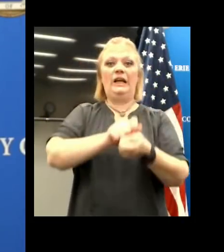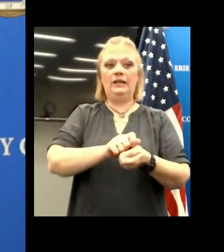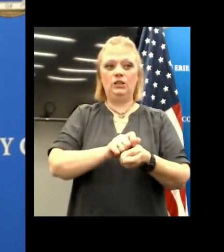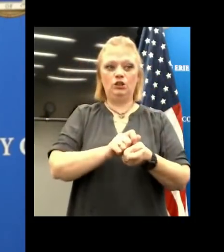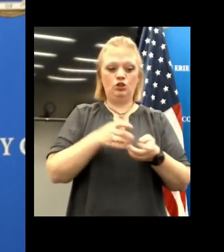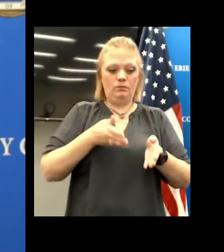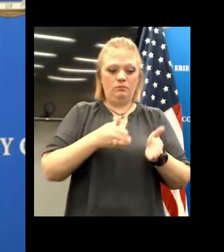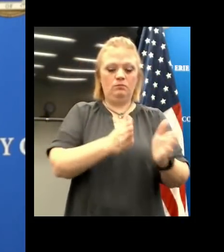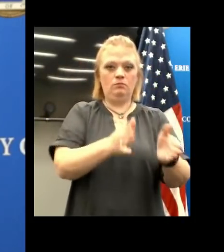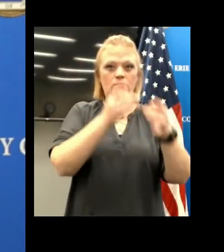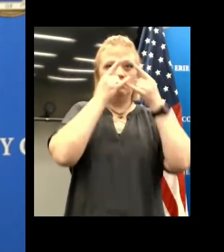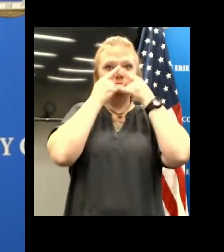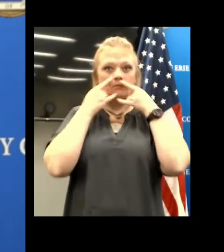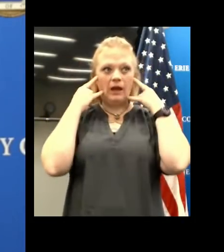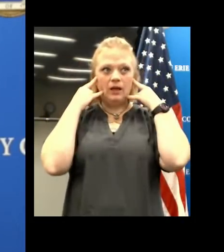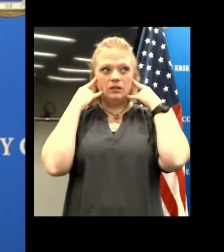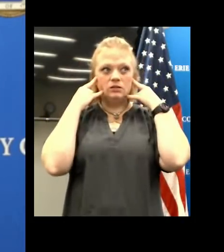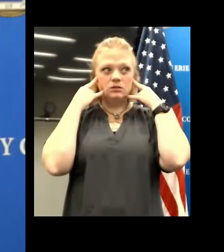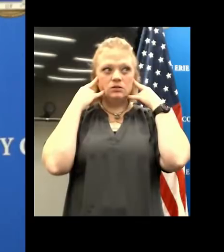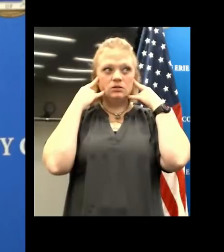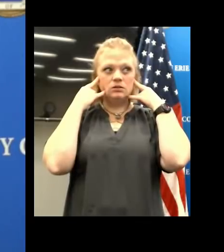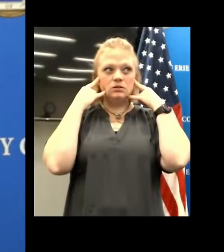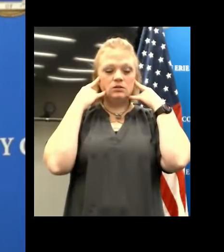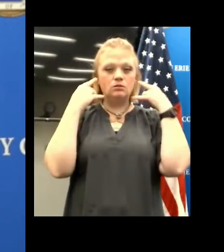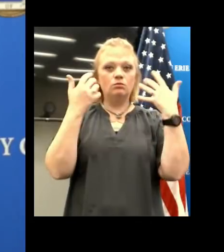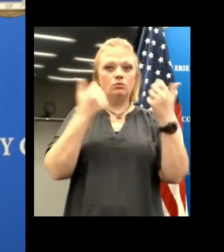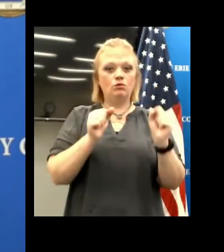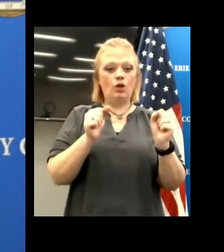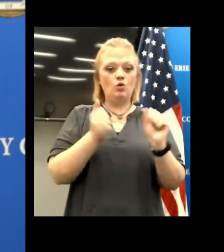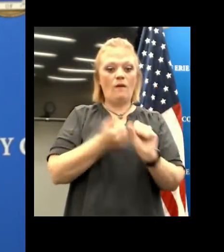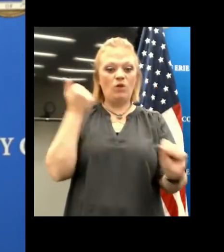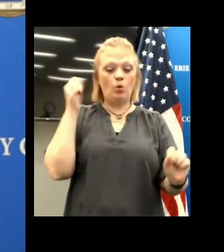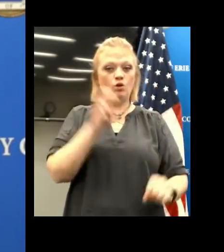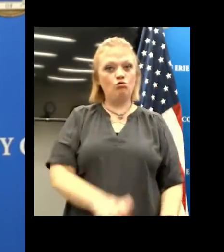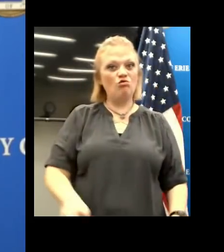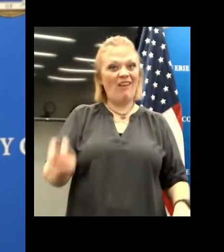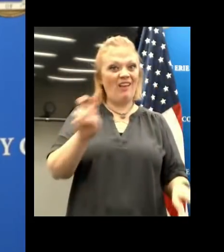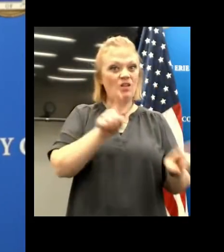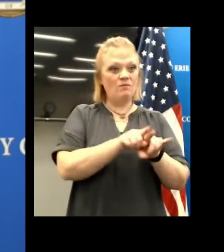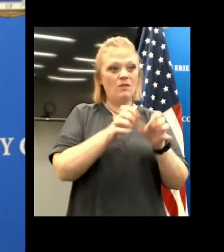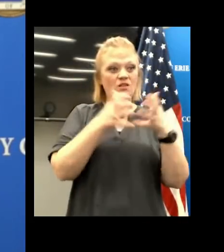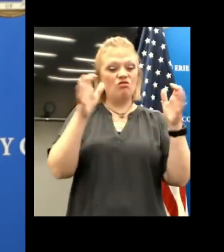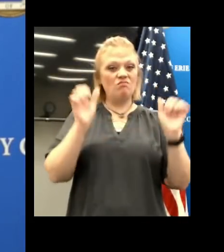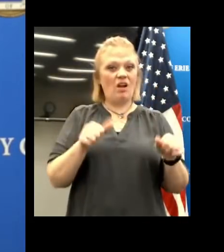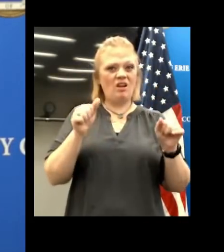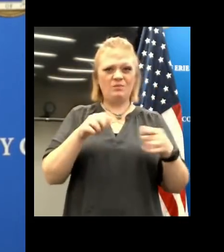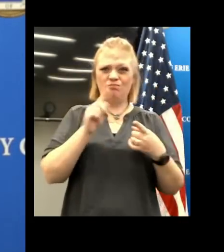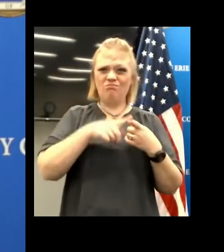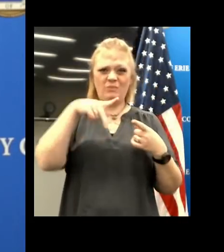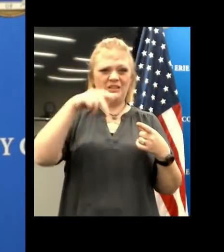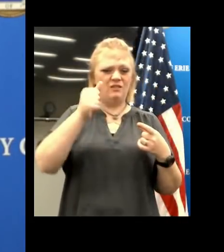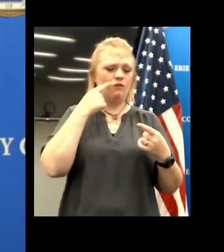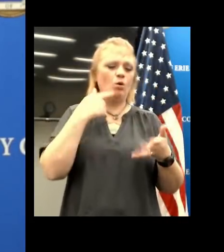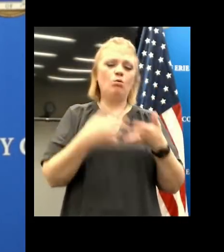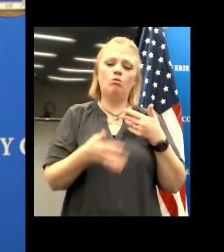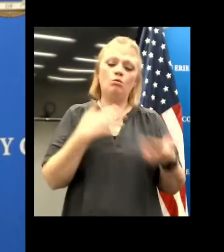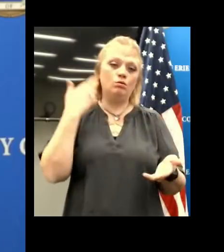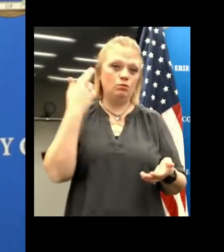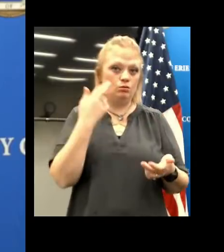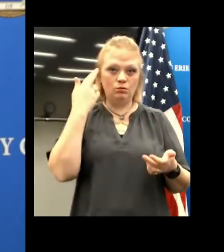by masking, trying to avoid travel as much as you can, even to Pennsylvania for whatever